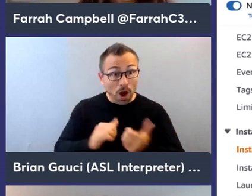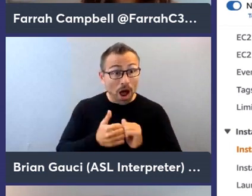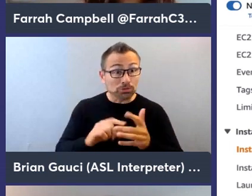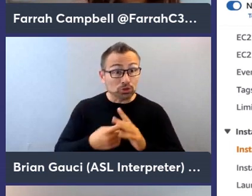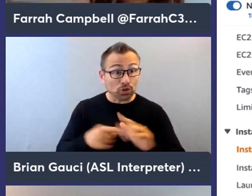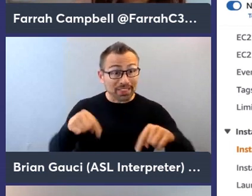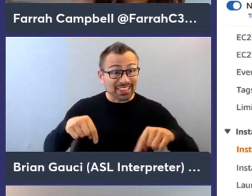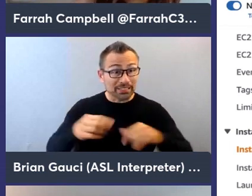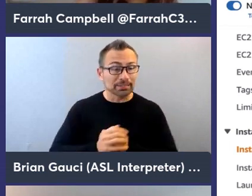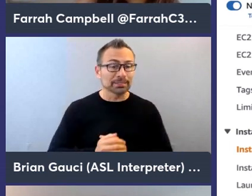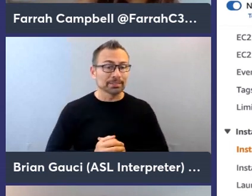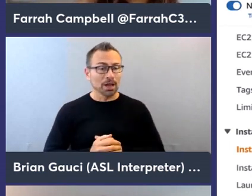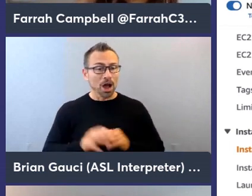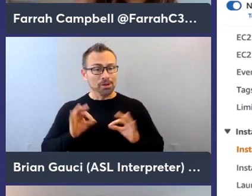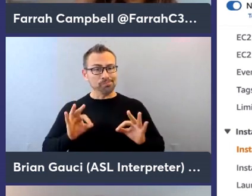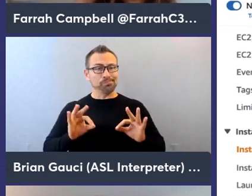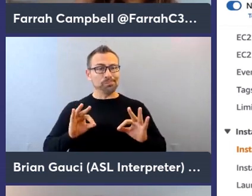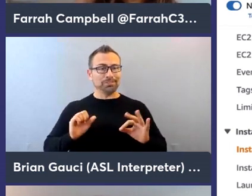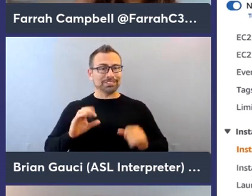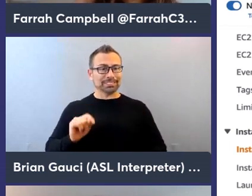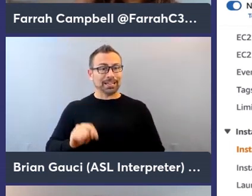So